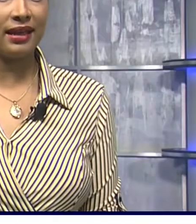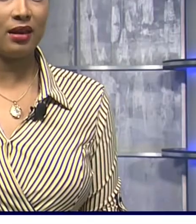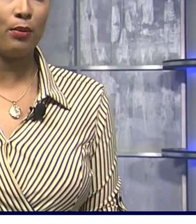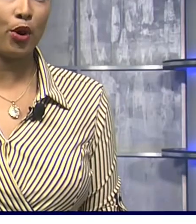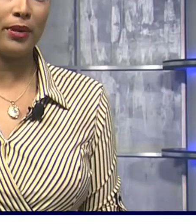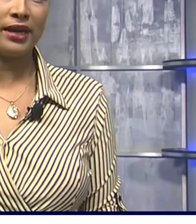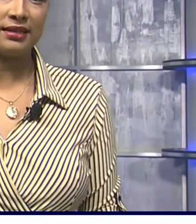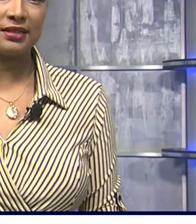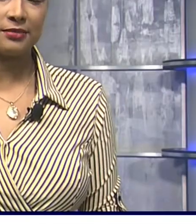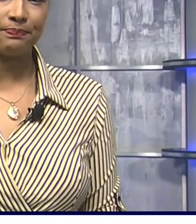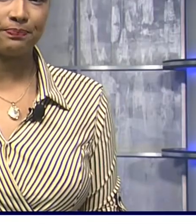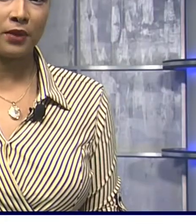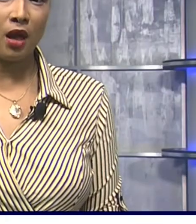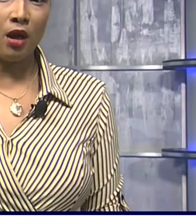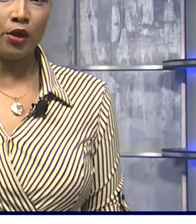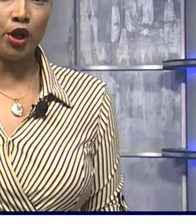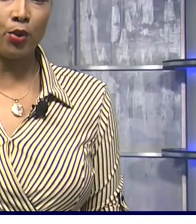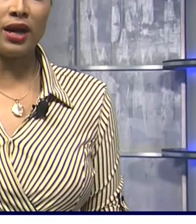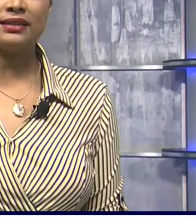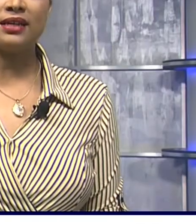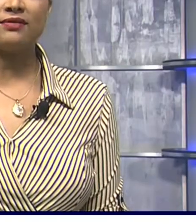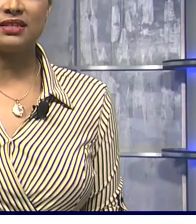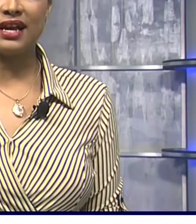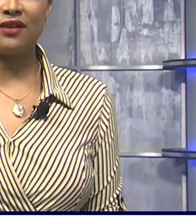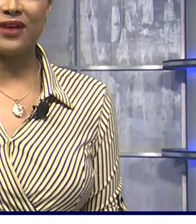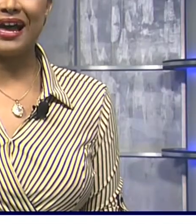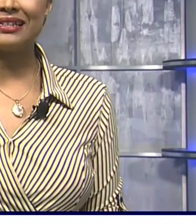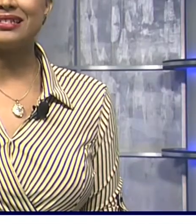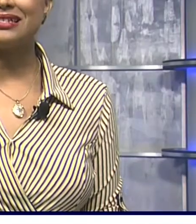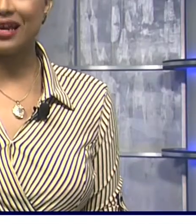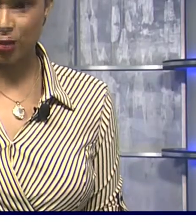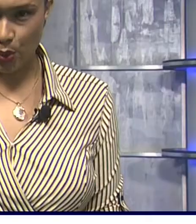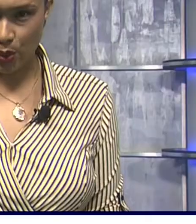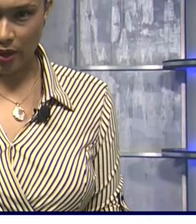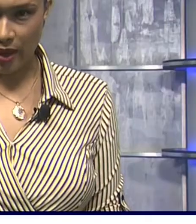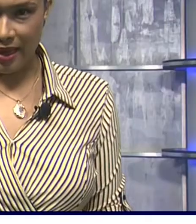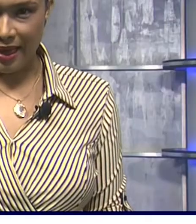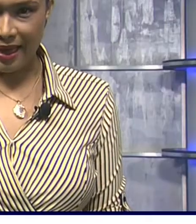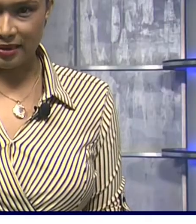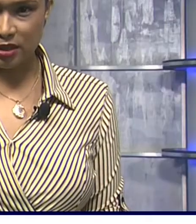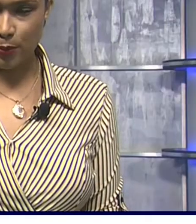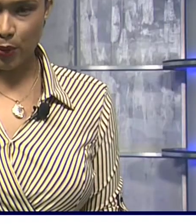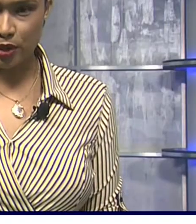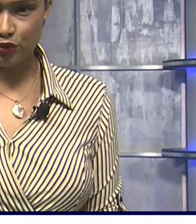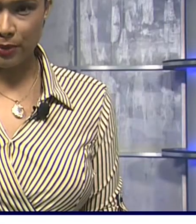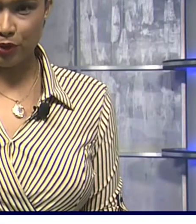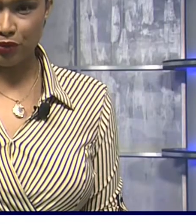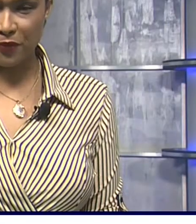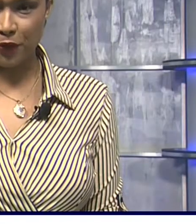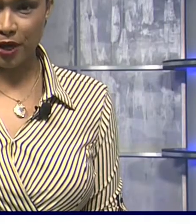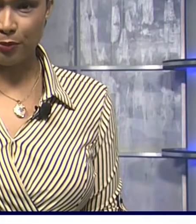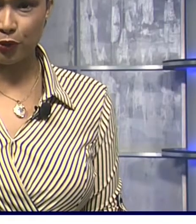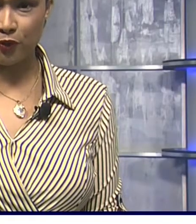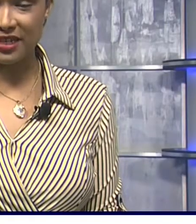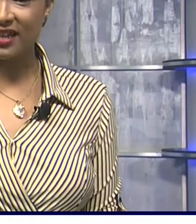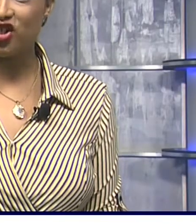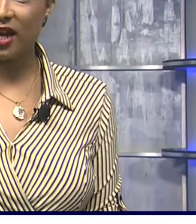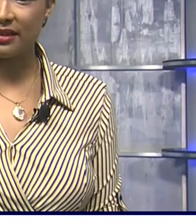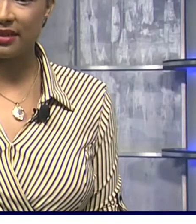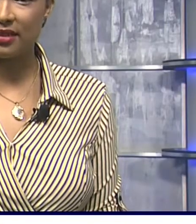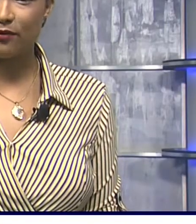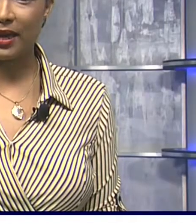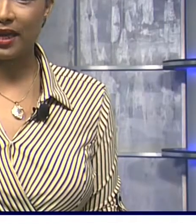operations in Barbados. No cutting of staff at Sagicor. And in sports, Raymond Reefer improves